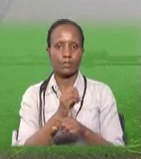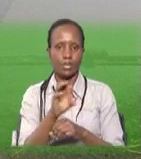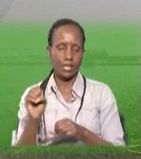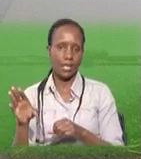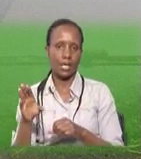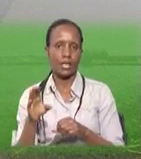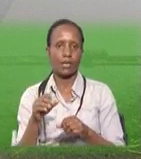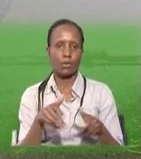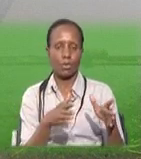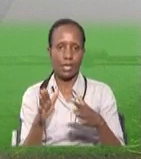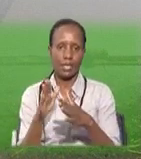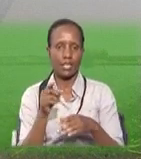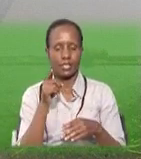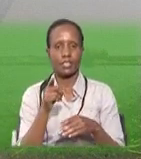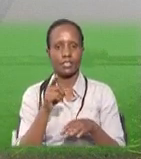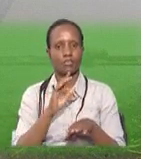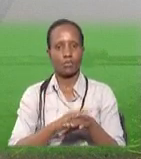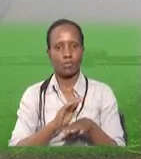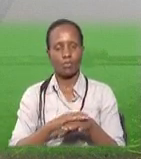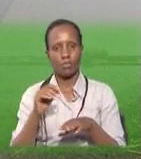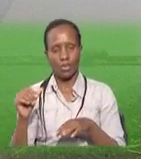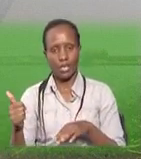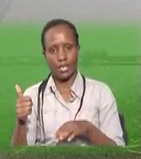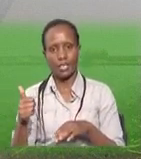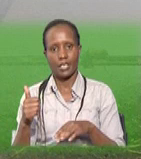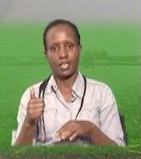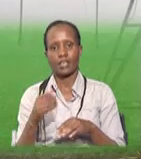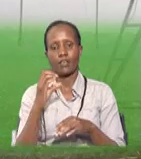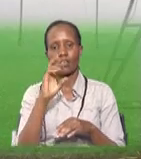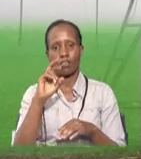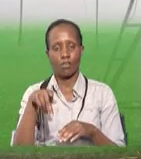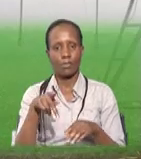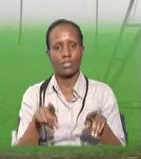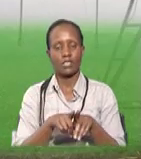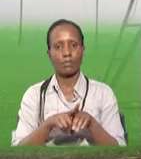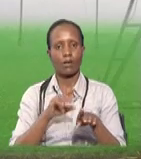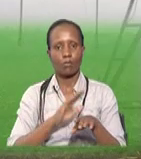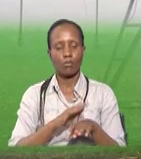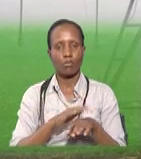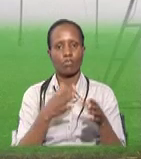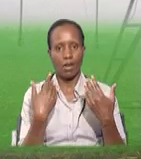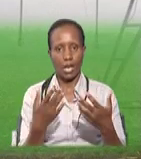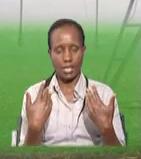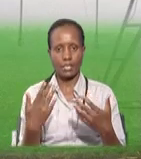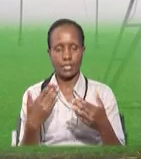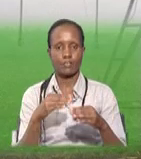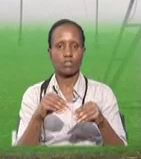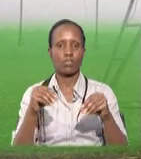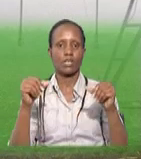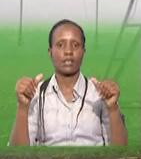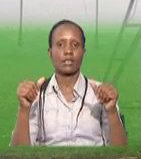system. Center pivots are adaptable for any height crop and are particularly suited to lighter